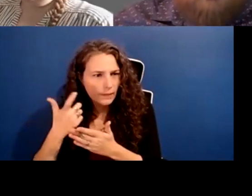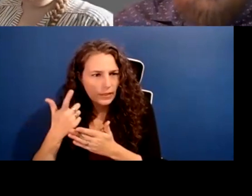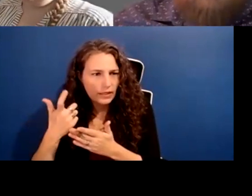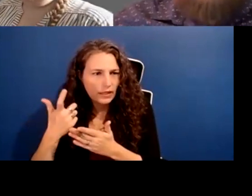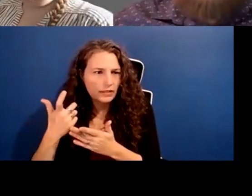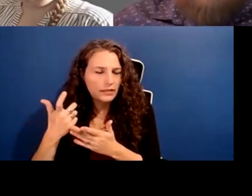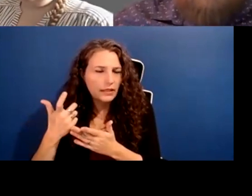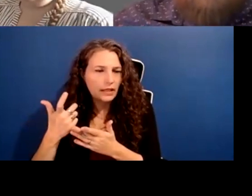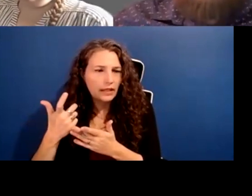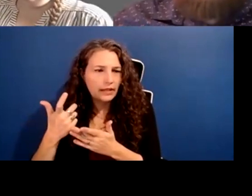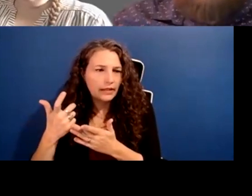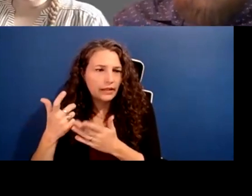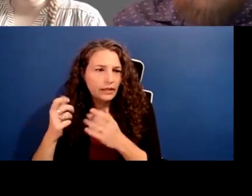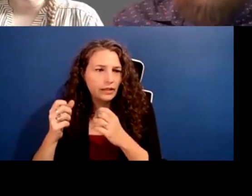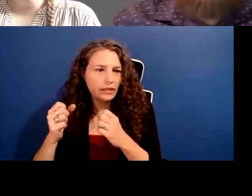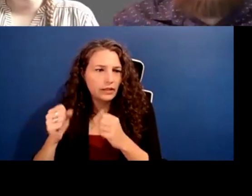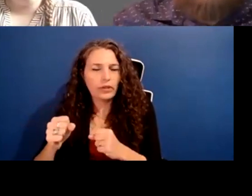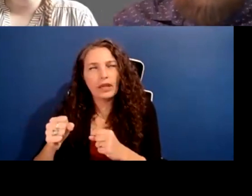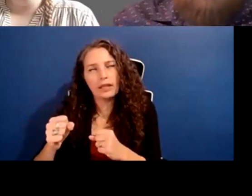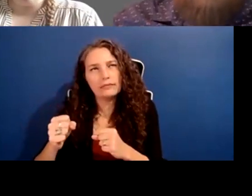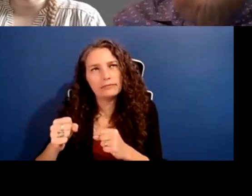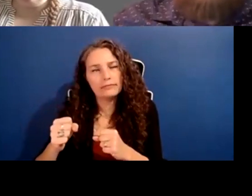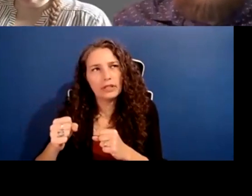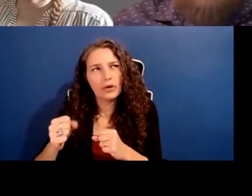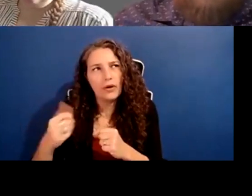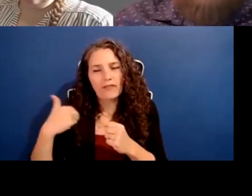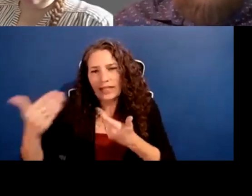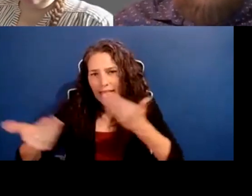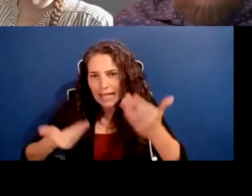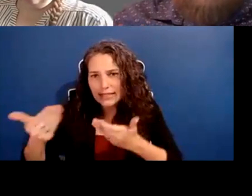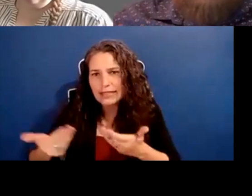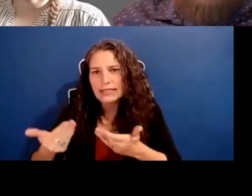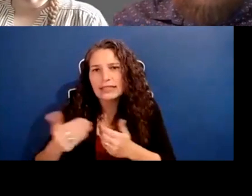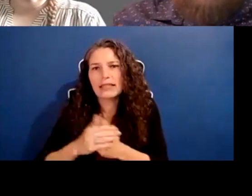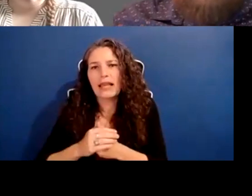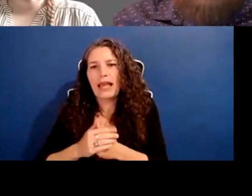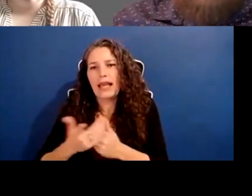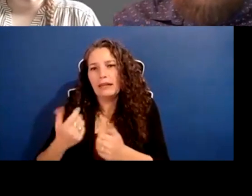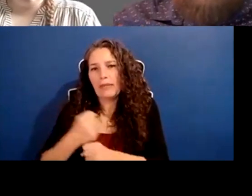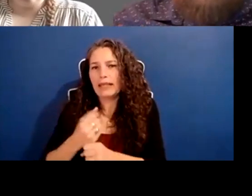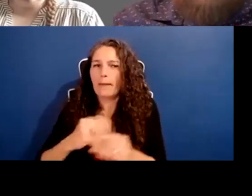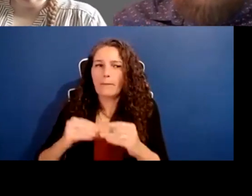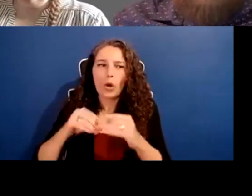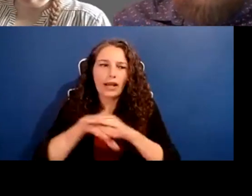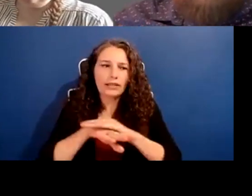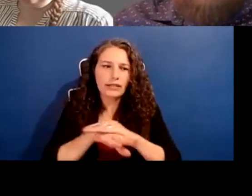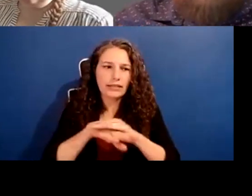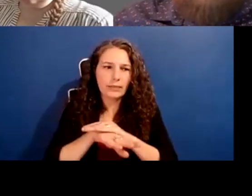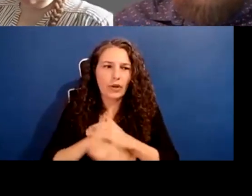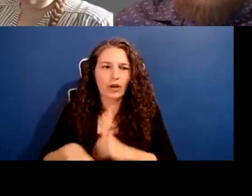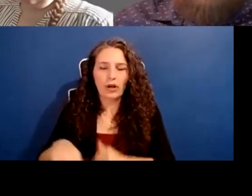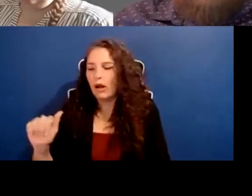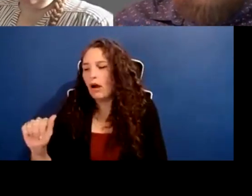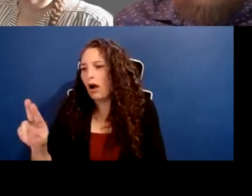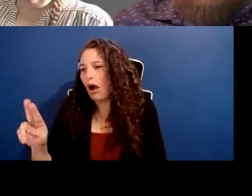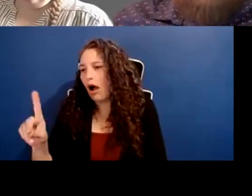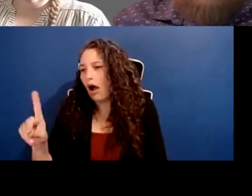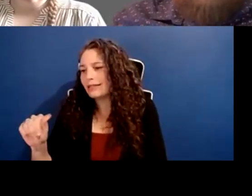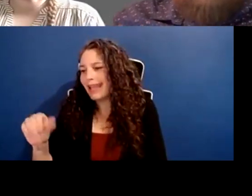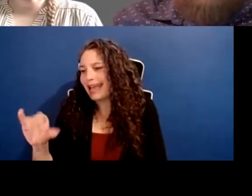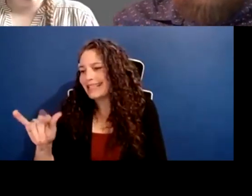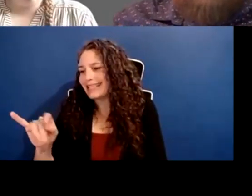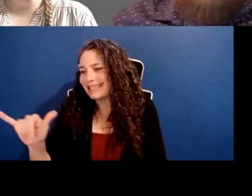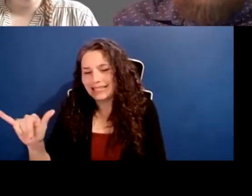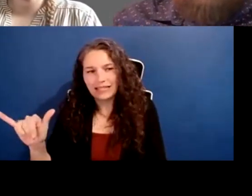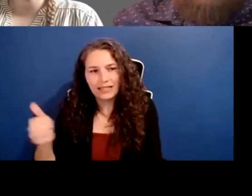which is very important for making it accessible. And then the last thing I'll say is that Audacity is free and it's fantastic, and